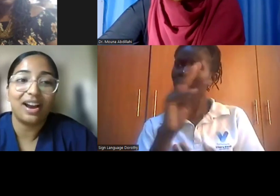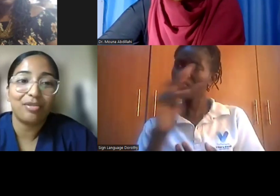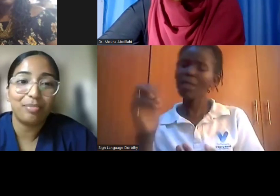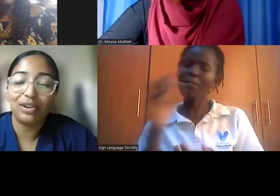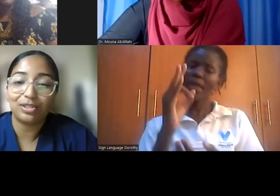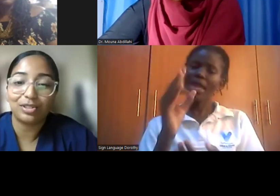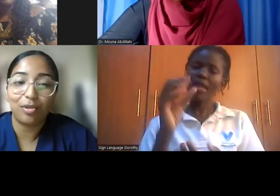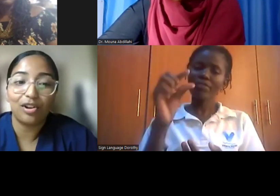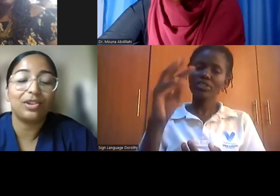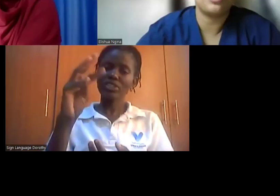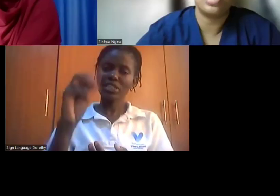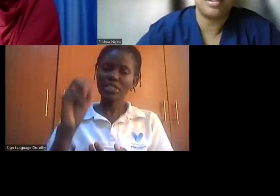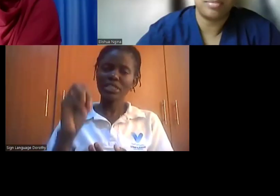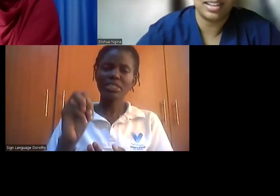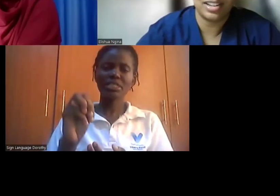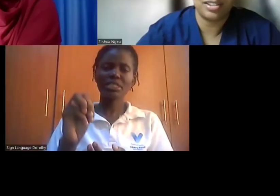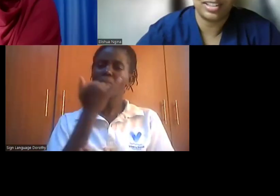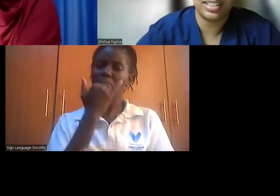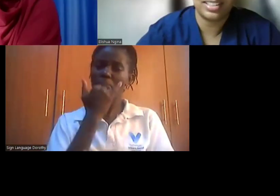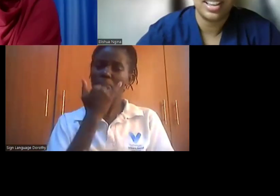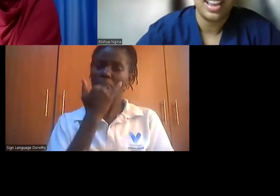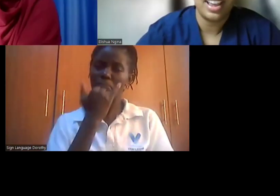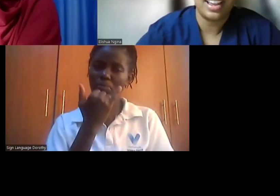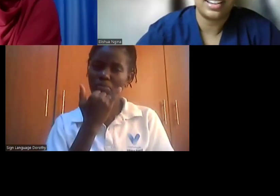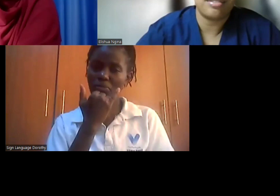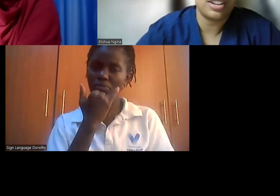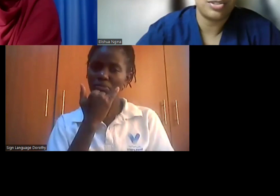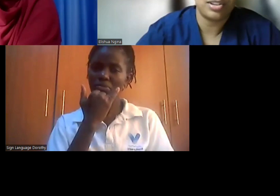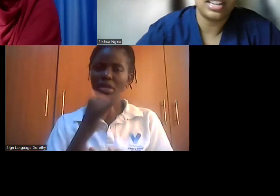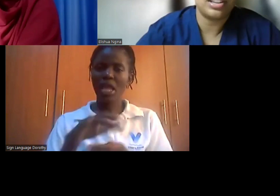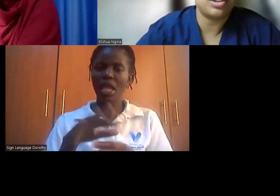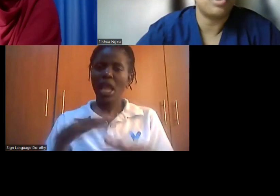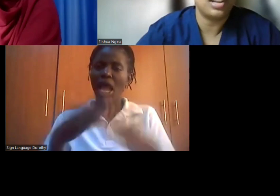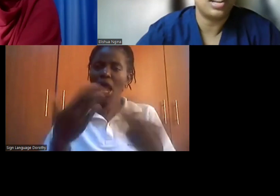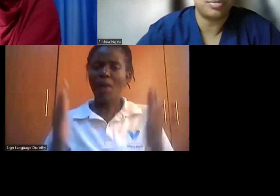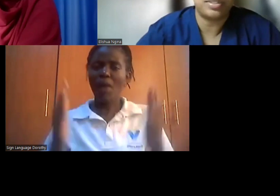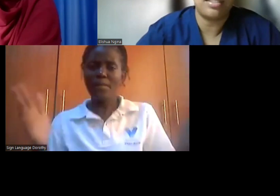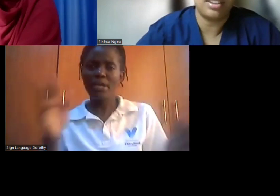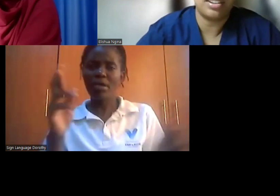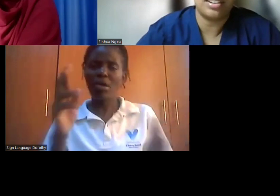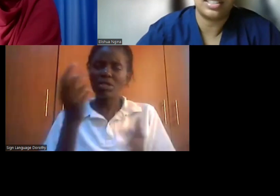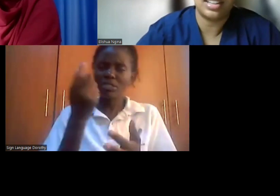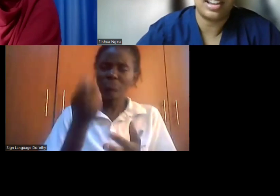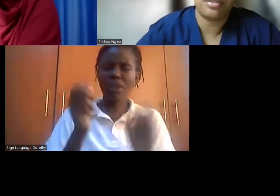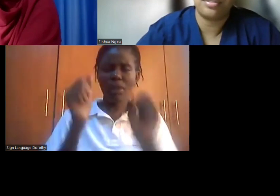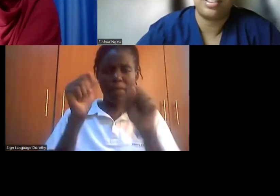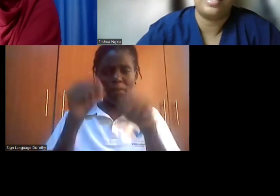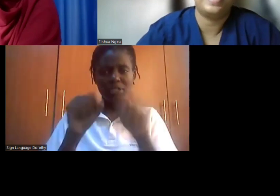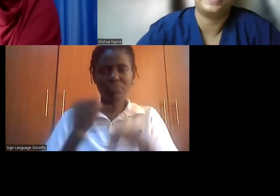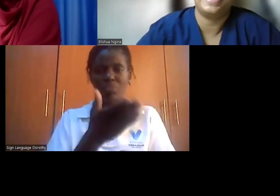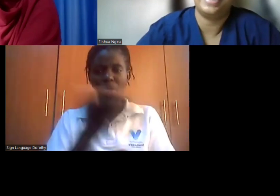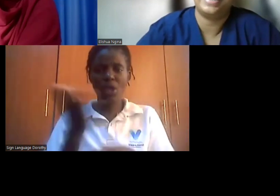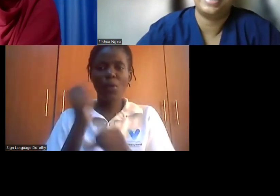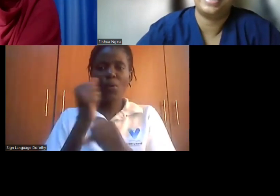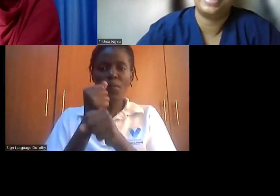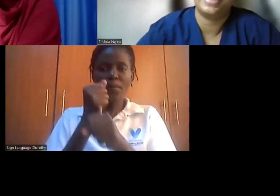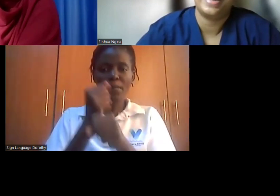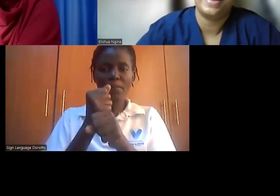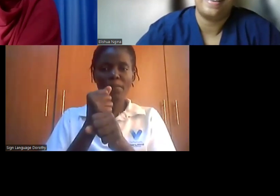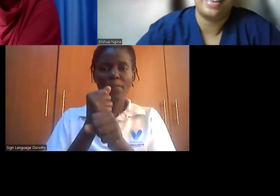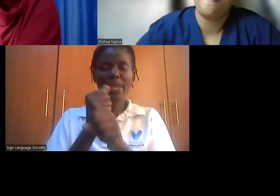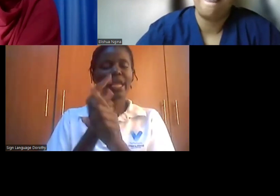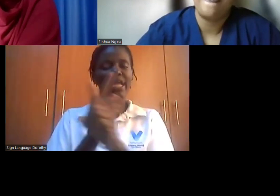matter how big or small, you will make a difference. And eventually you will end up saving a girl's life.